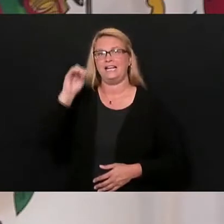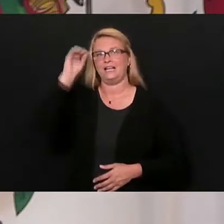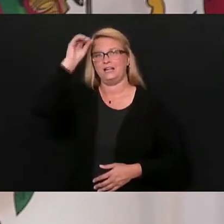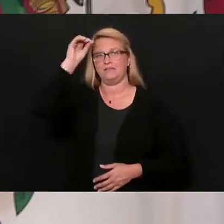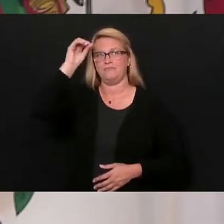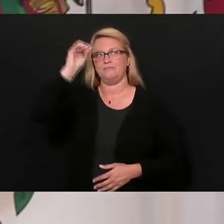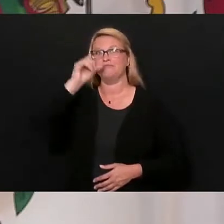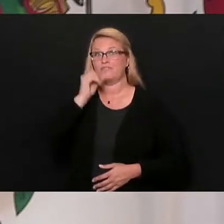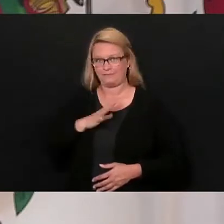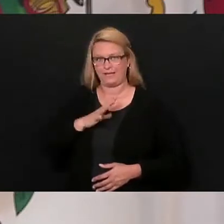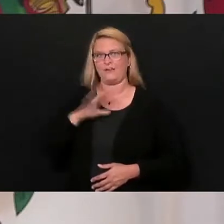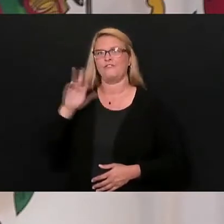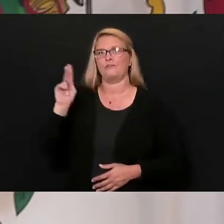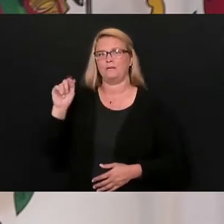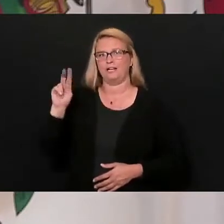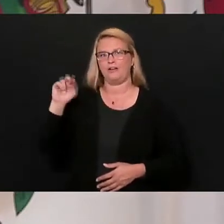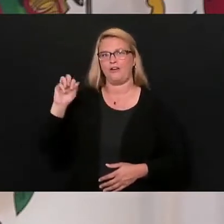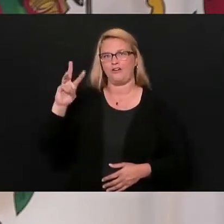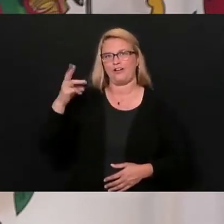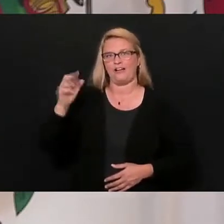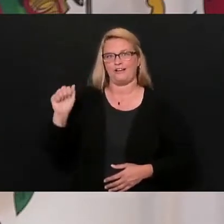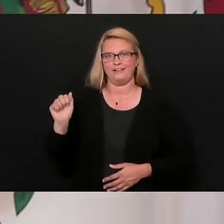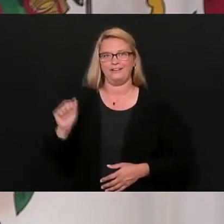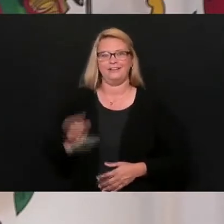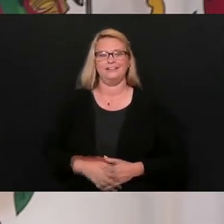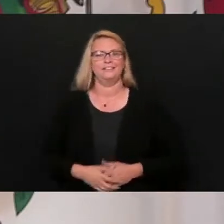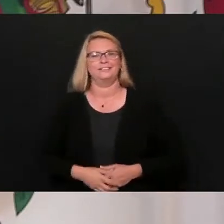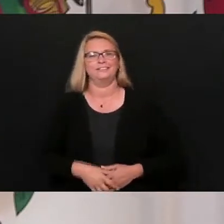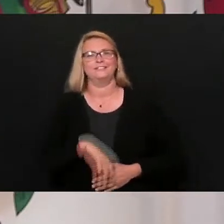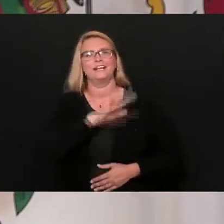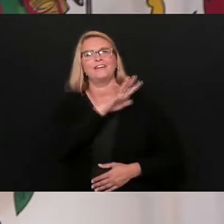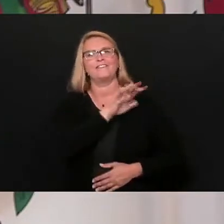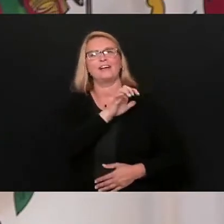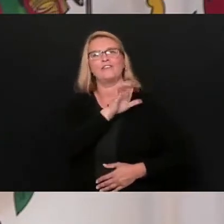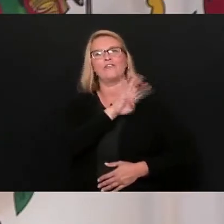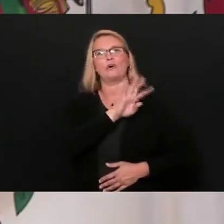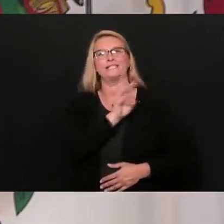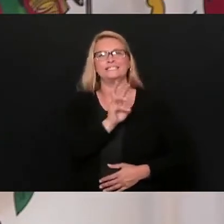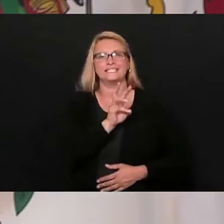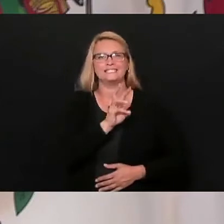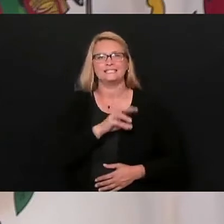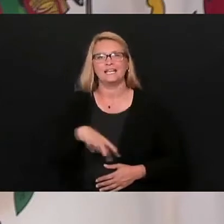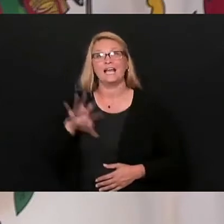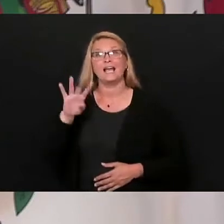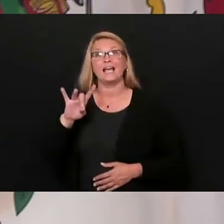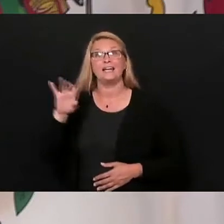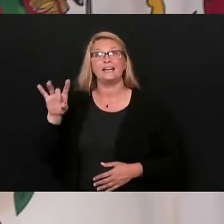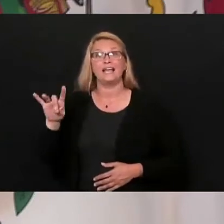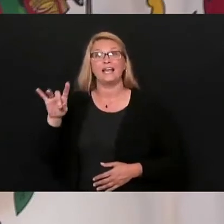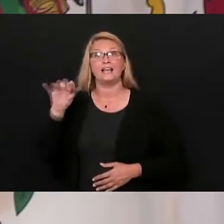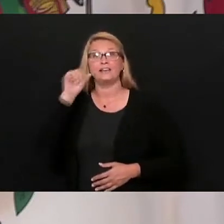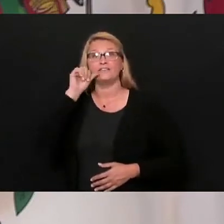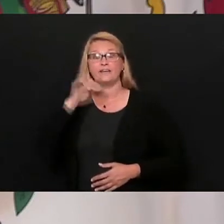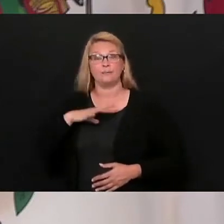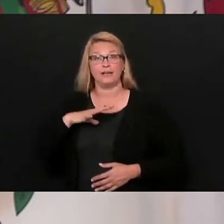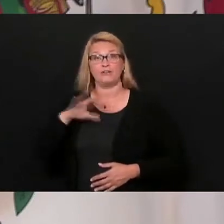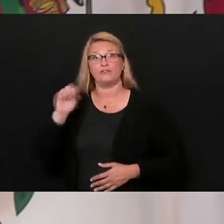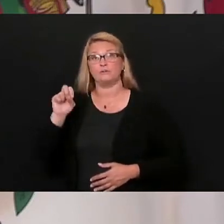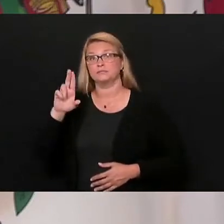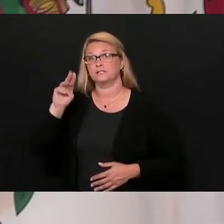80-year-old female from Kanawha County. Our 546th death, an 88-year-old female from Summers